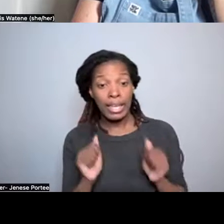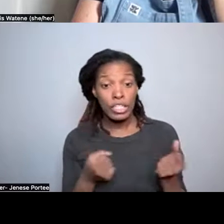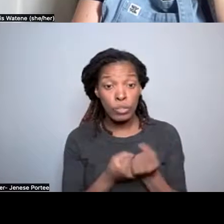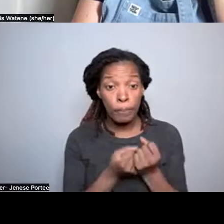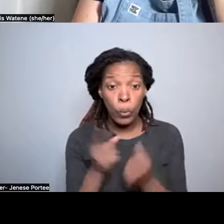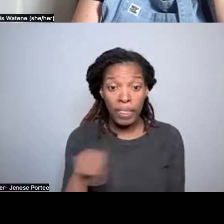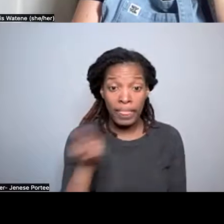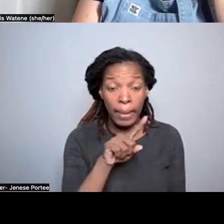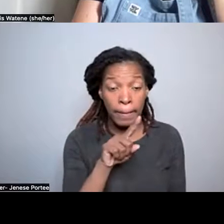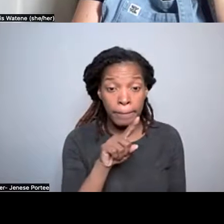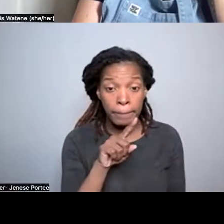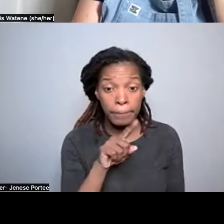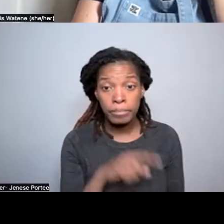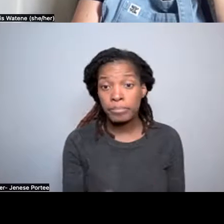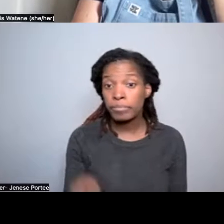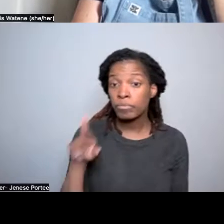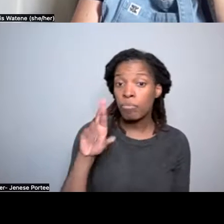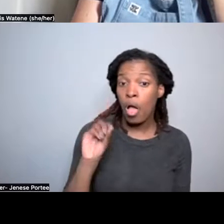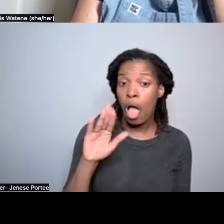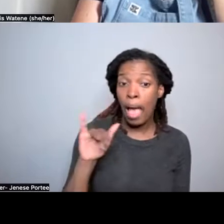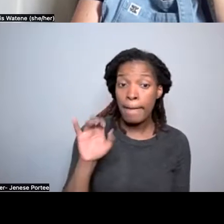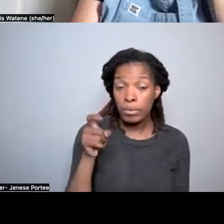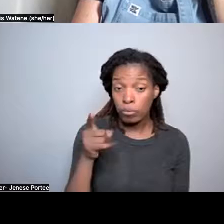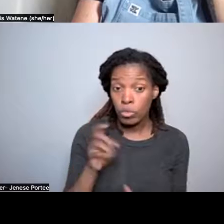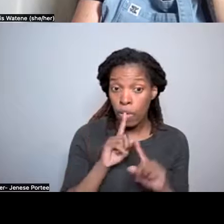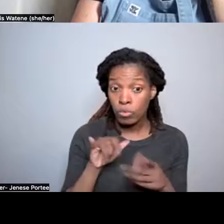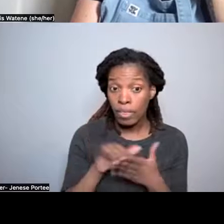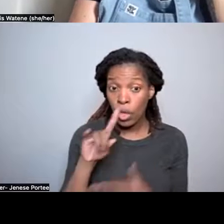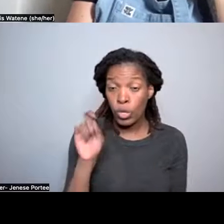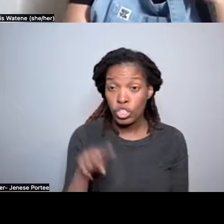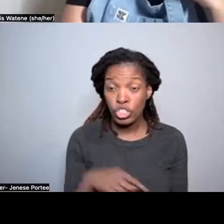them. Robbie, would you like to answer that question?